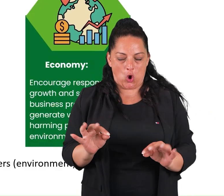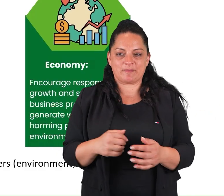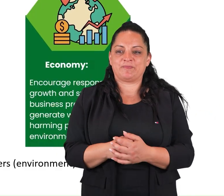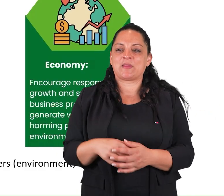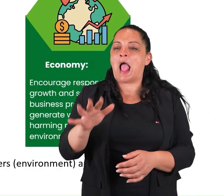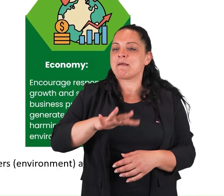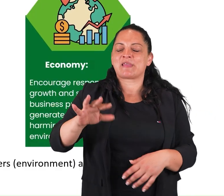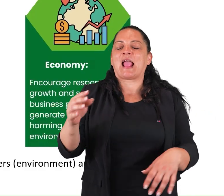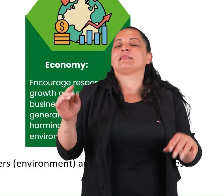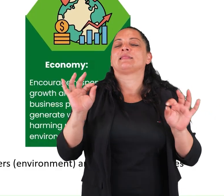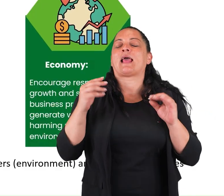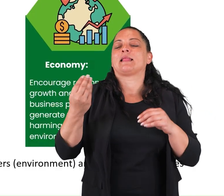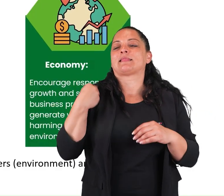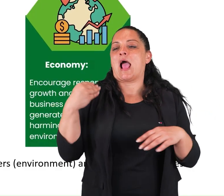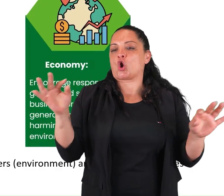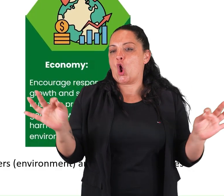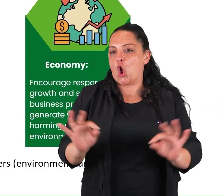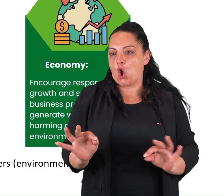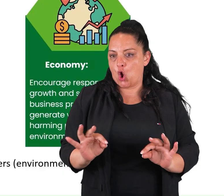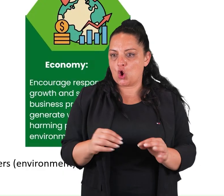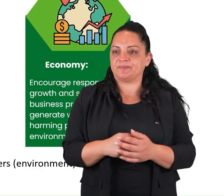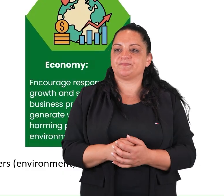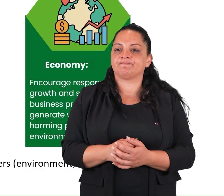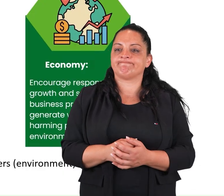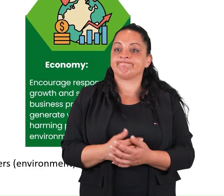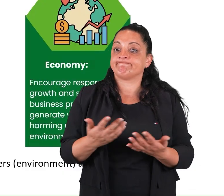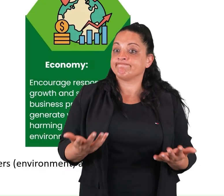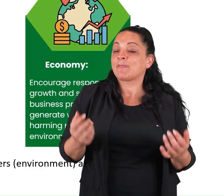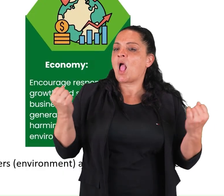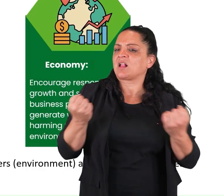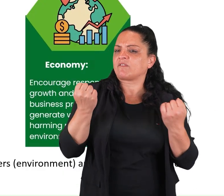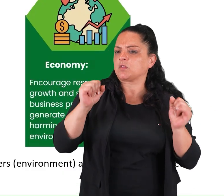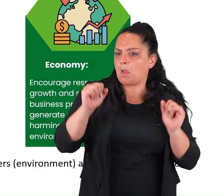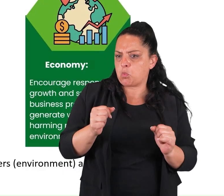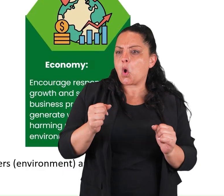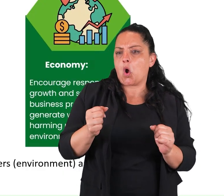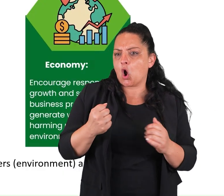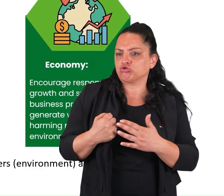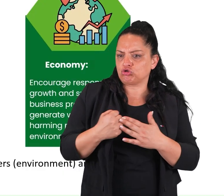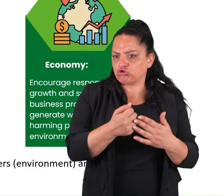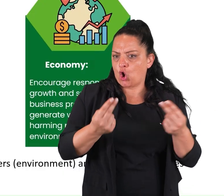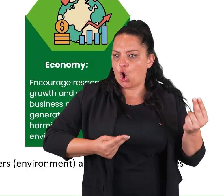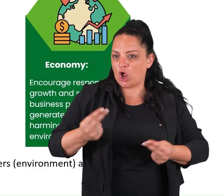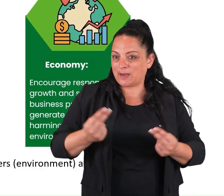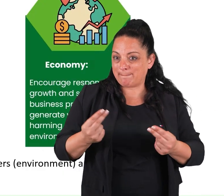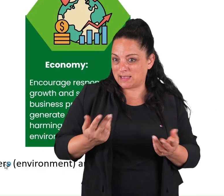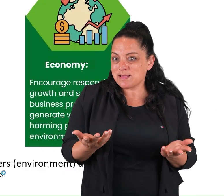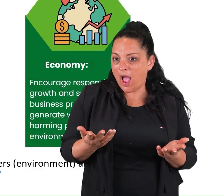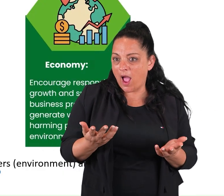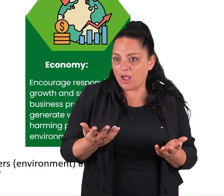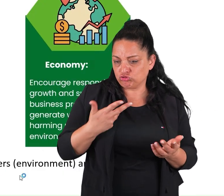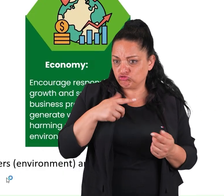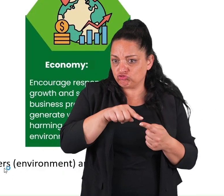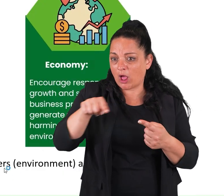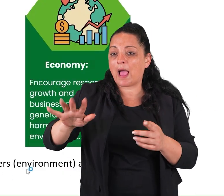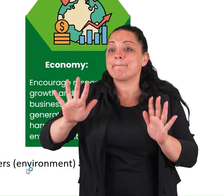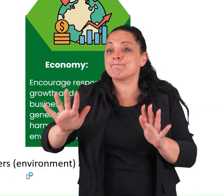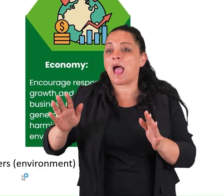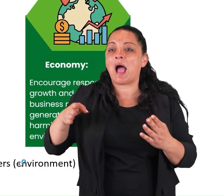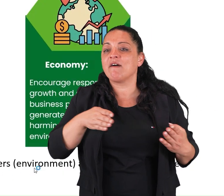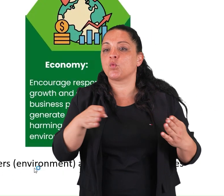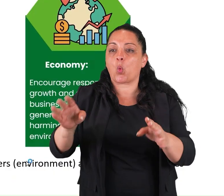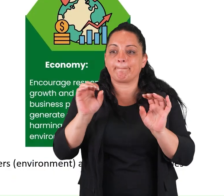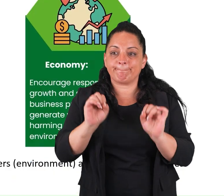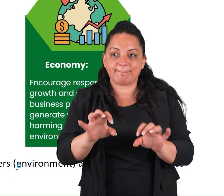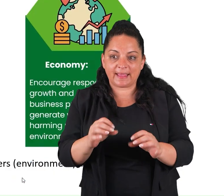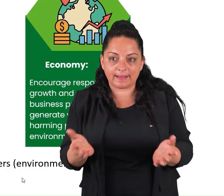here an example. A factory may be profitable, so we are affecting the economy, but it pollutes the